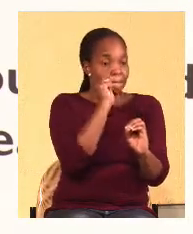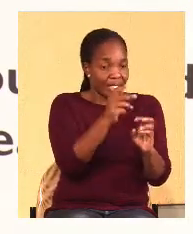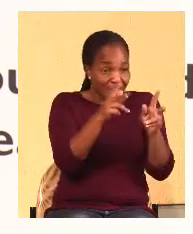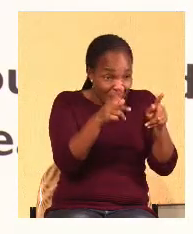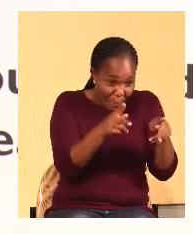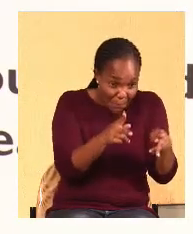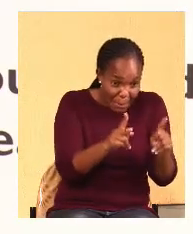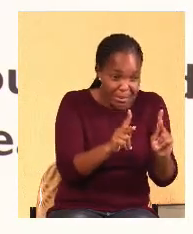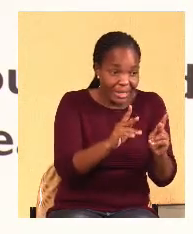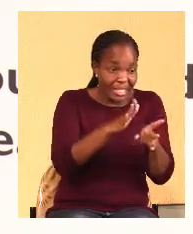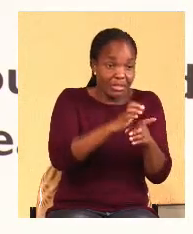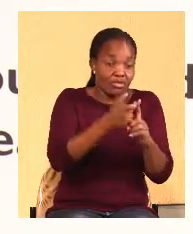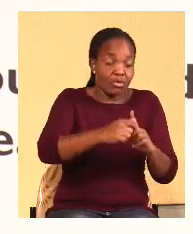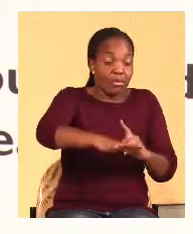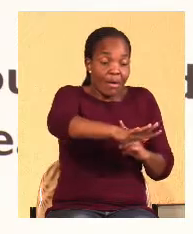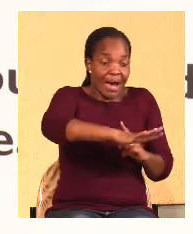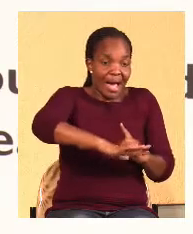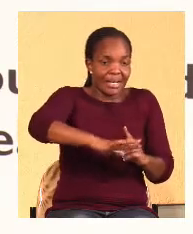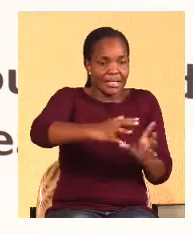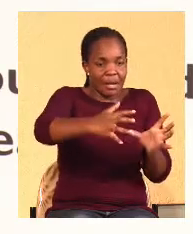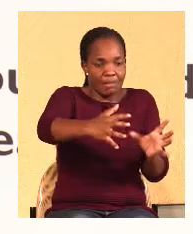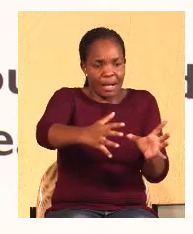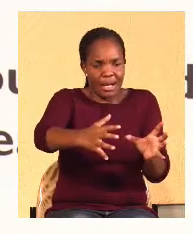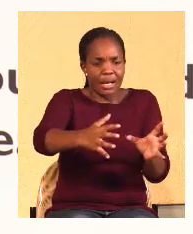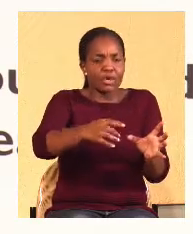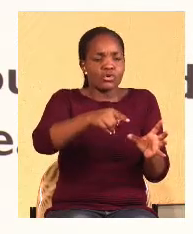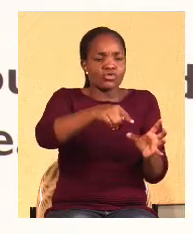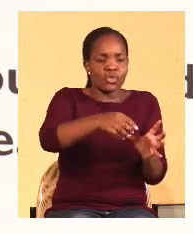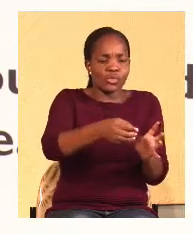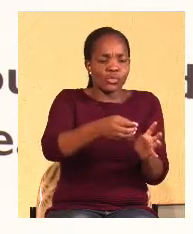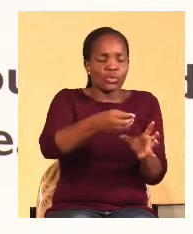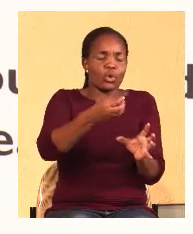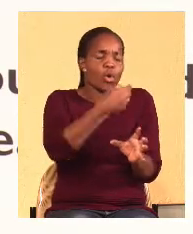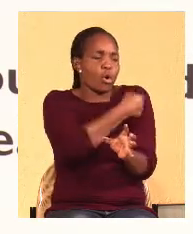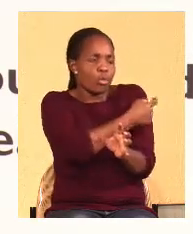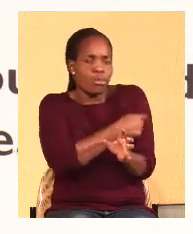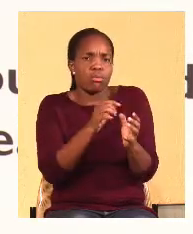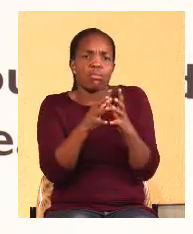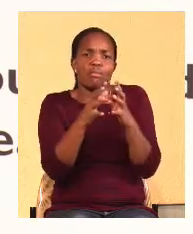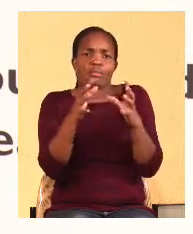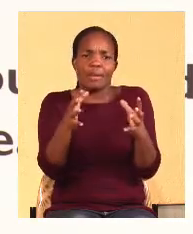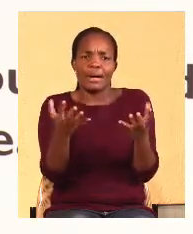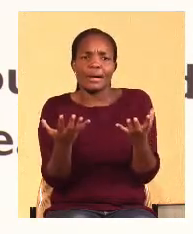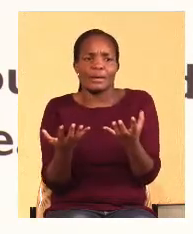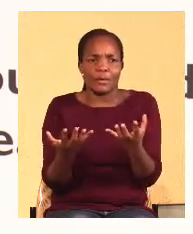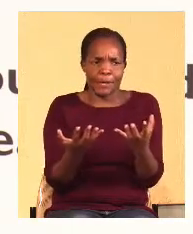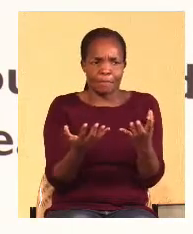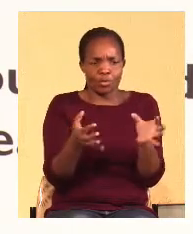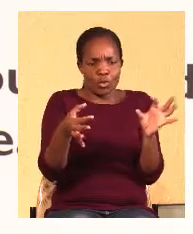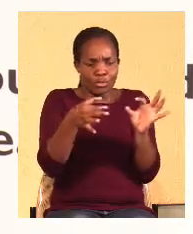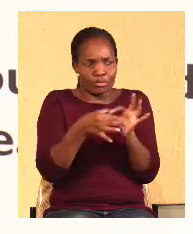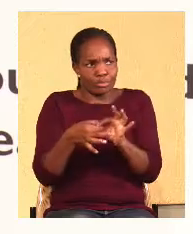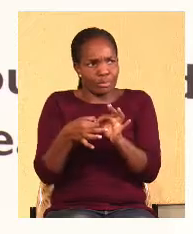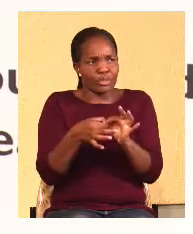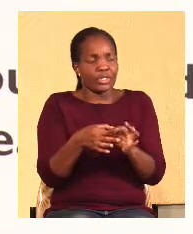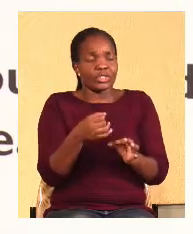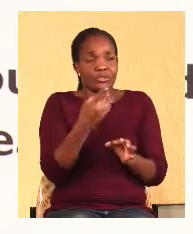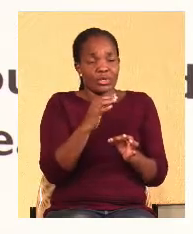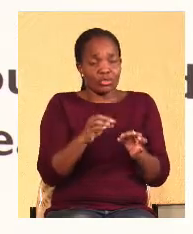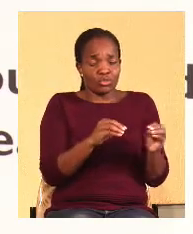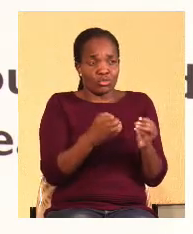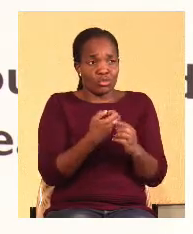zonal arrangement to have access to those supplies without the inhibitions that comes with, if you want to move from one region to the